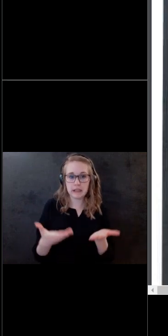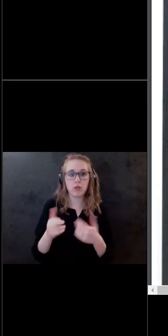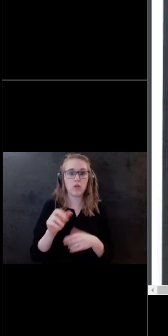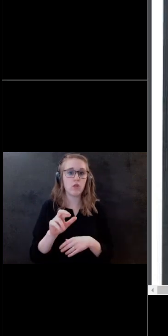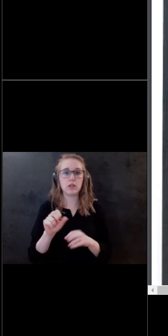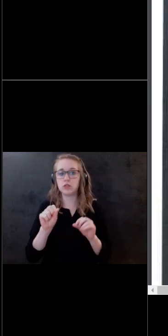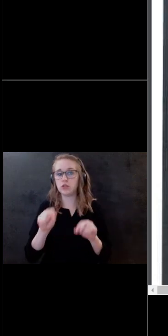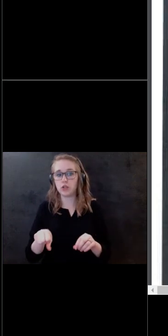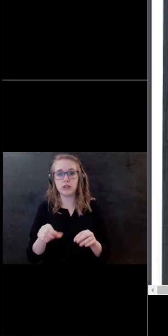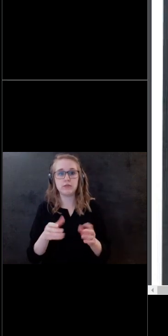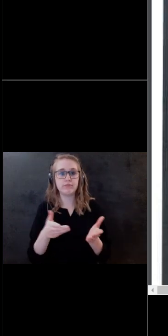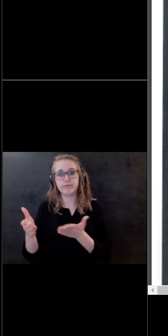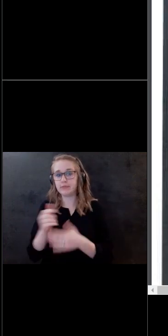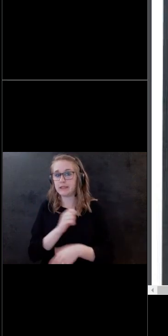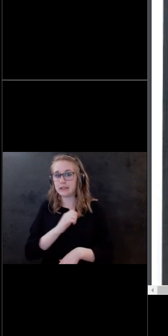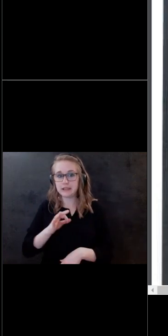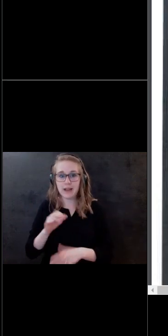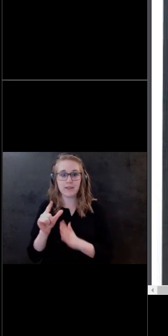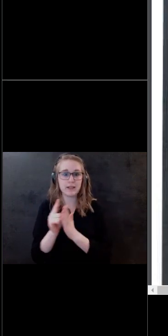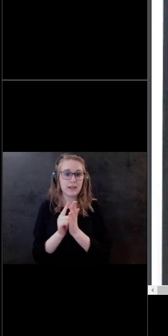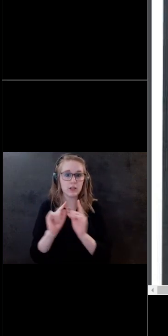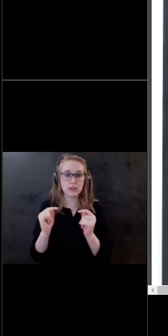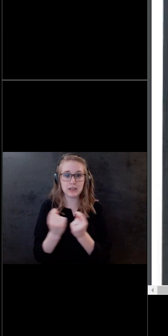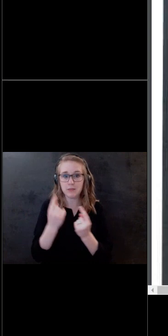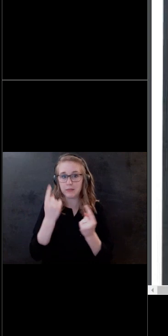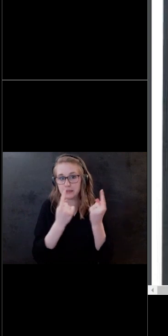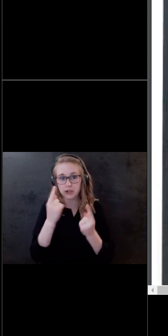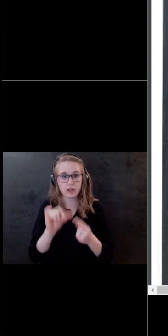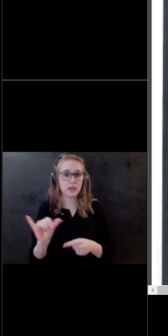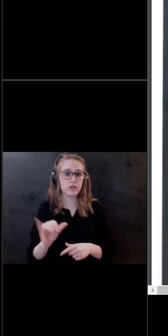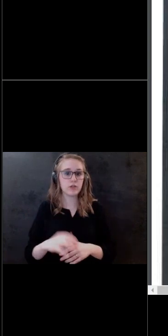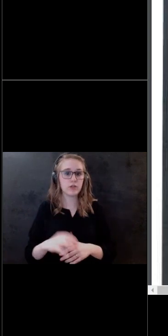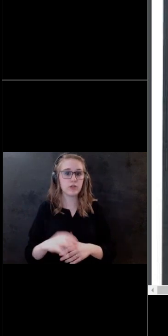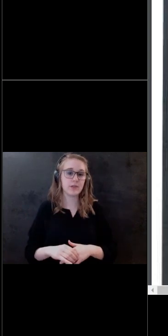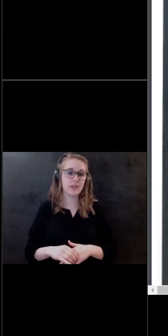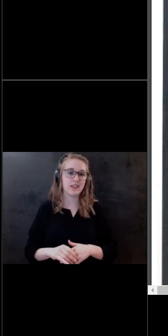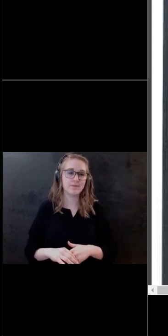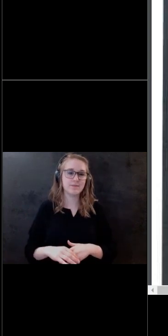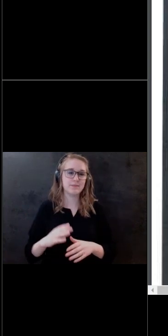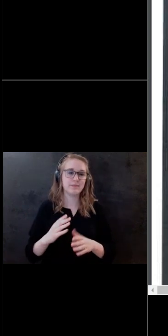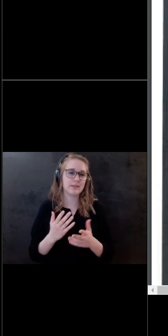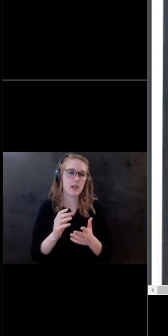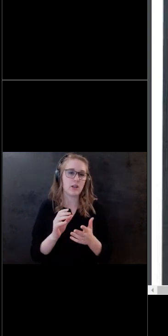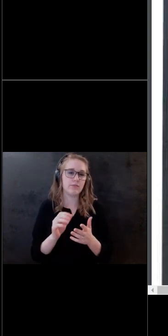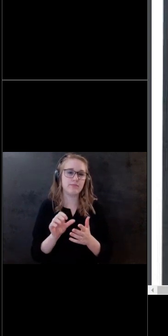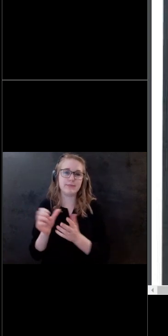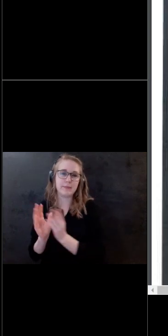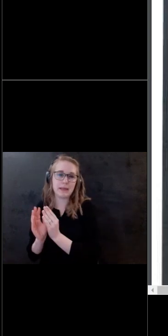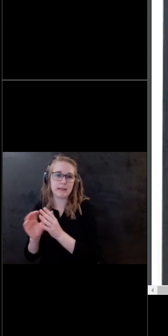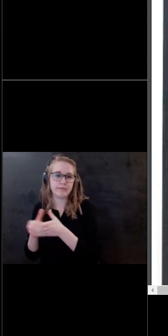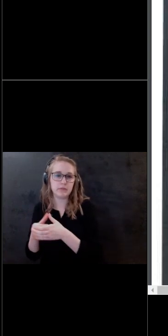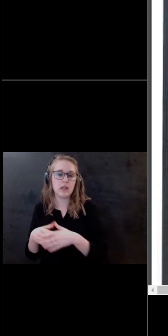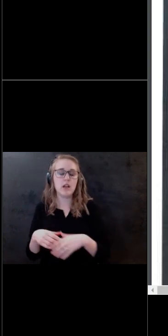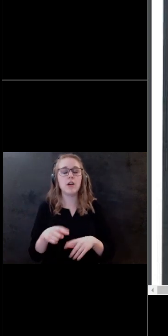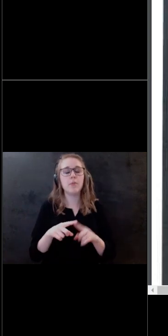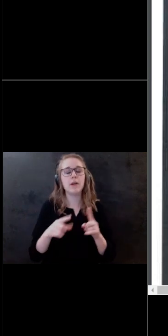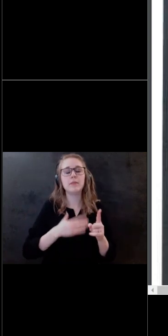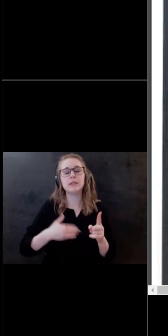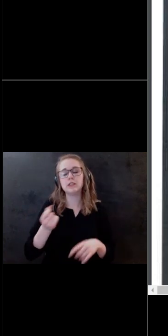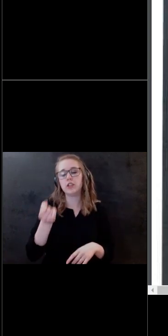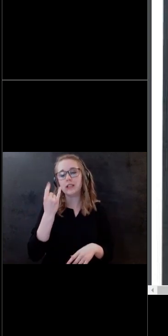direct your staff and legal team to consider that offline, but there's anything that would be, but please understand that if you